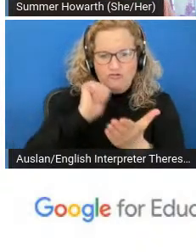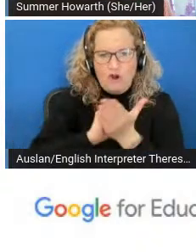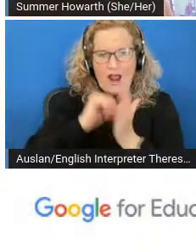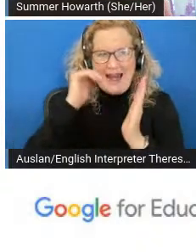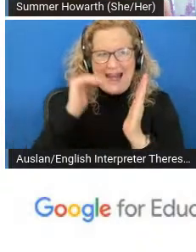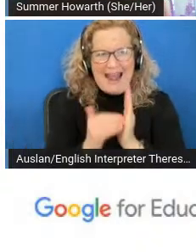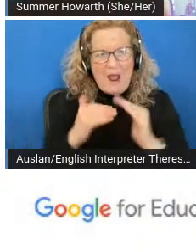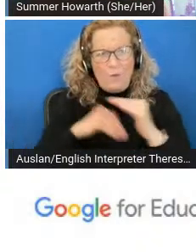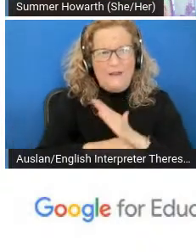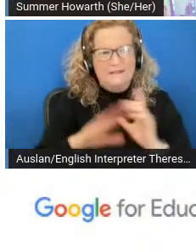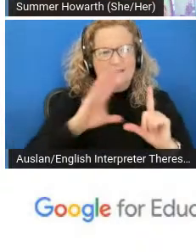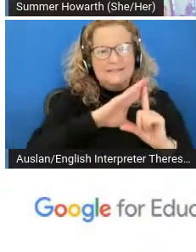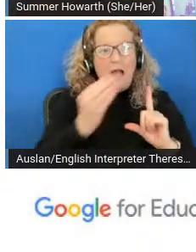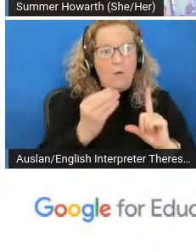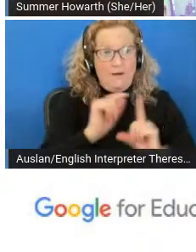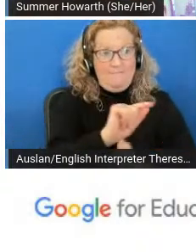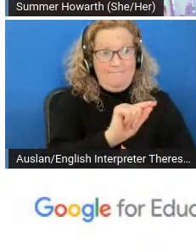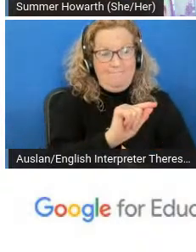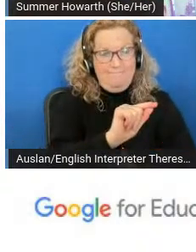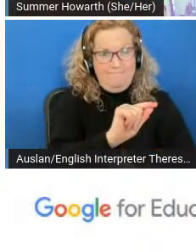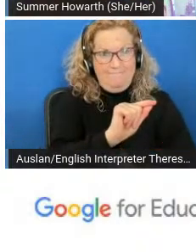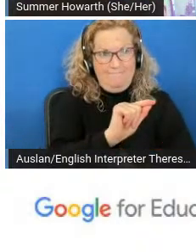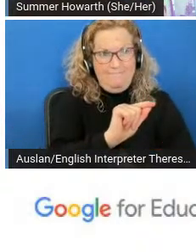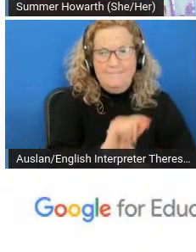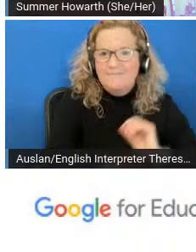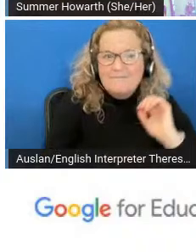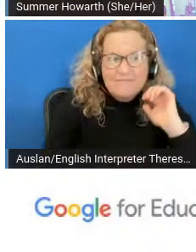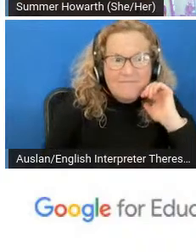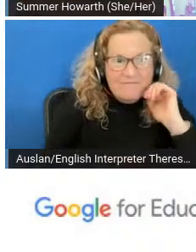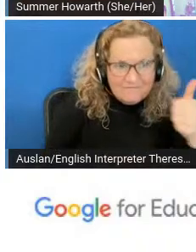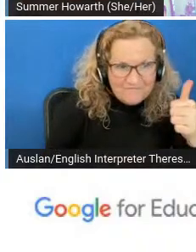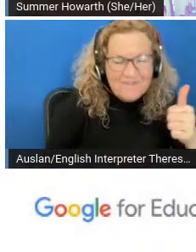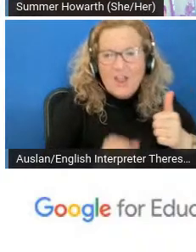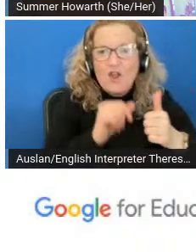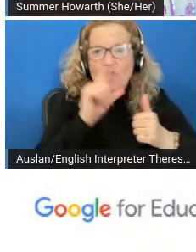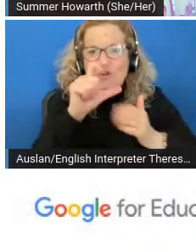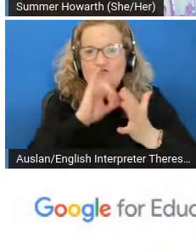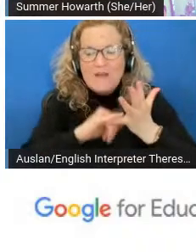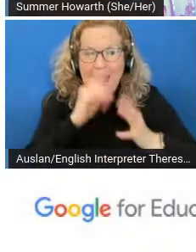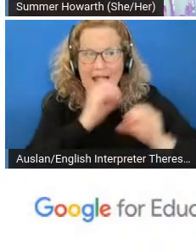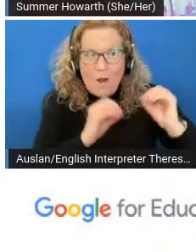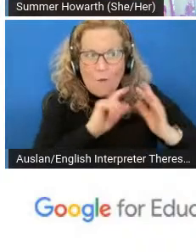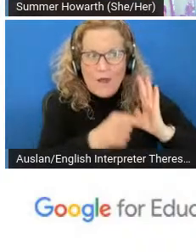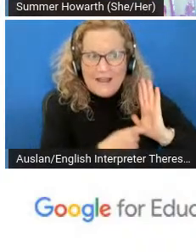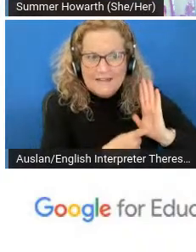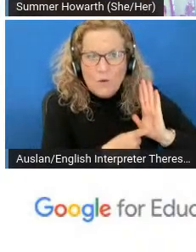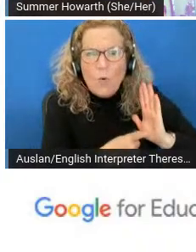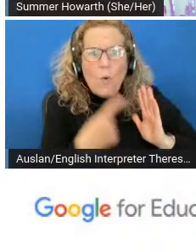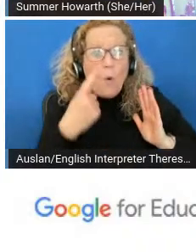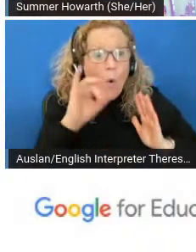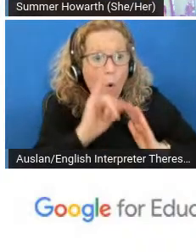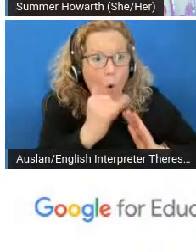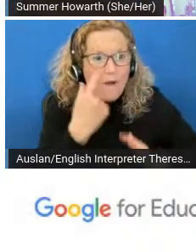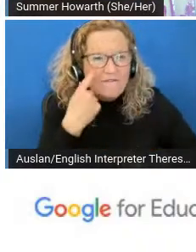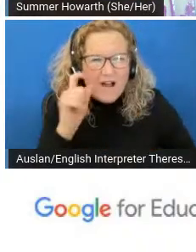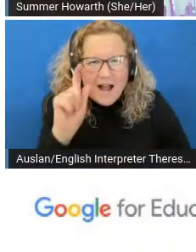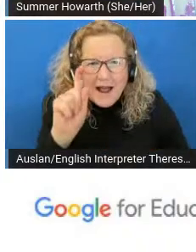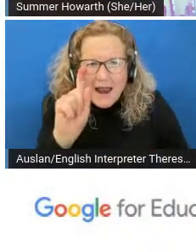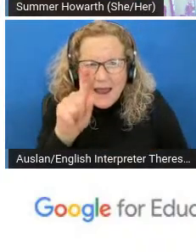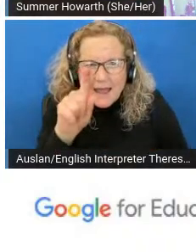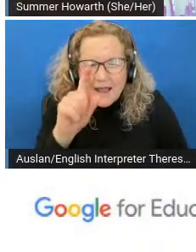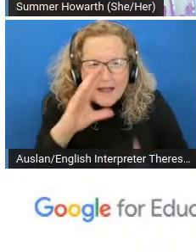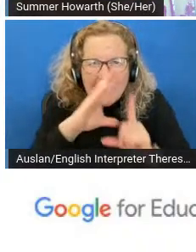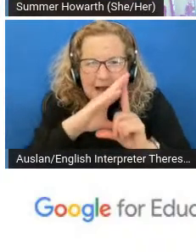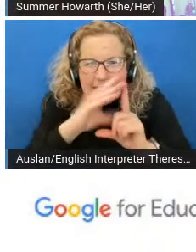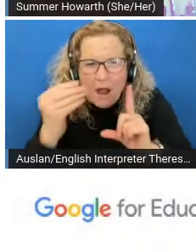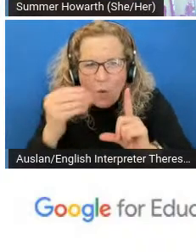in Darwin? Brilliant. I can actually Google that for you, or I could find Darwin and I can click on it, and it